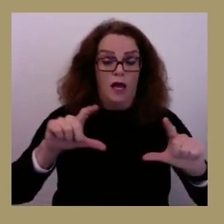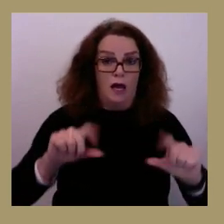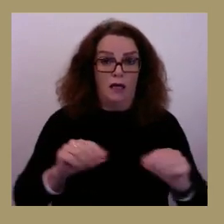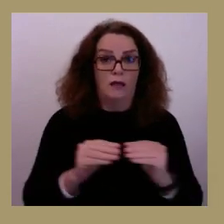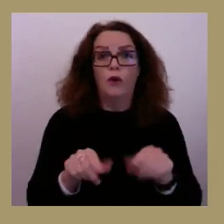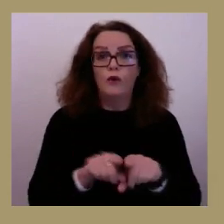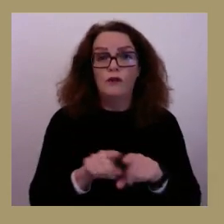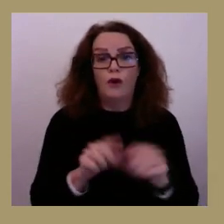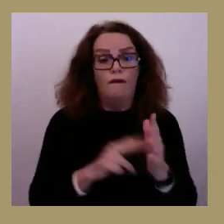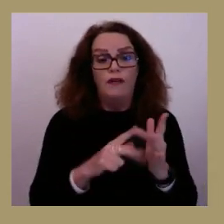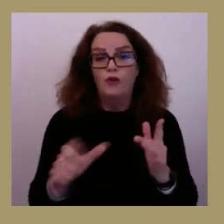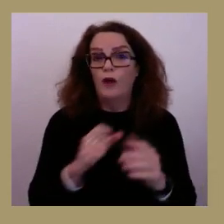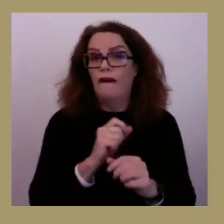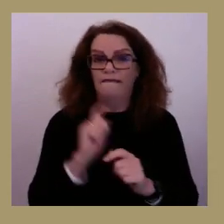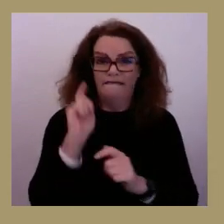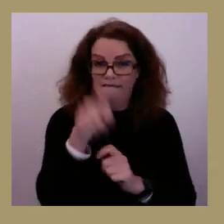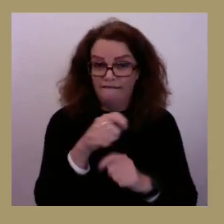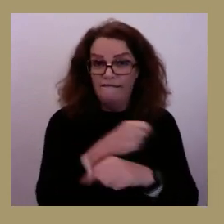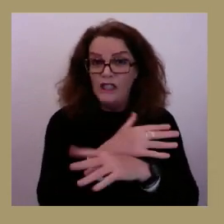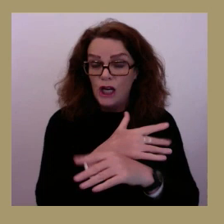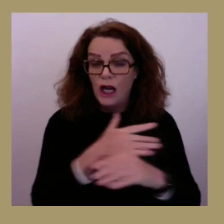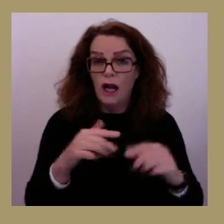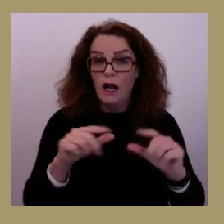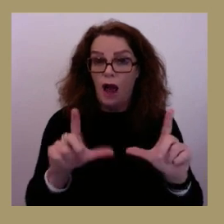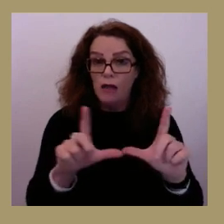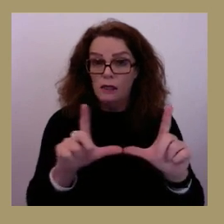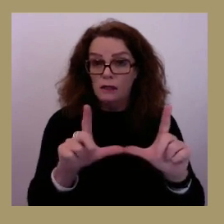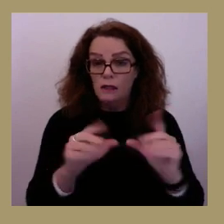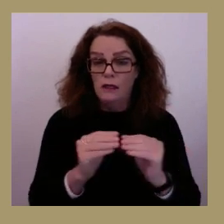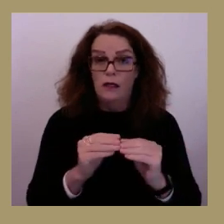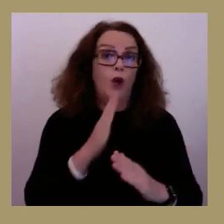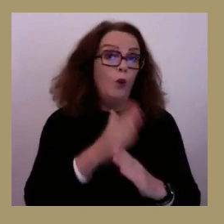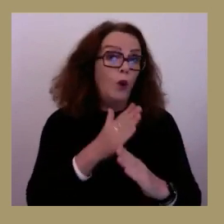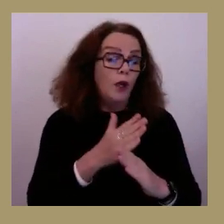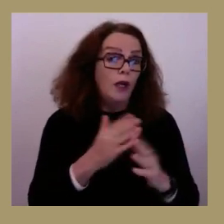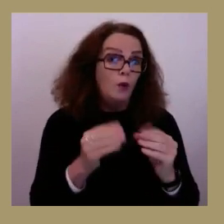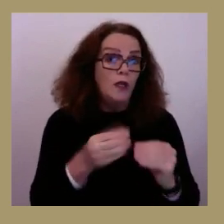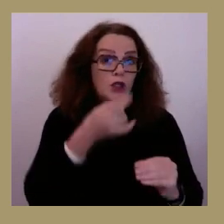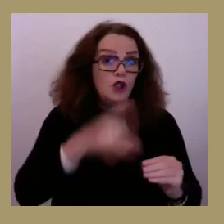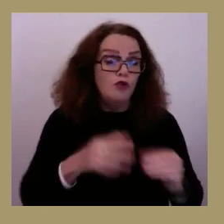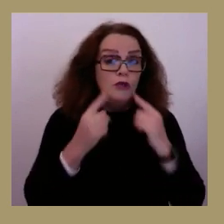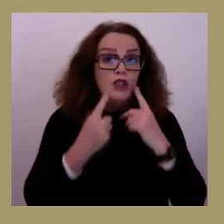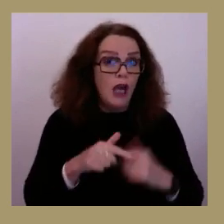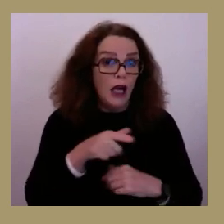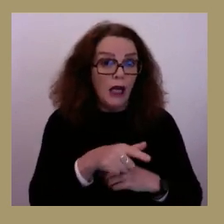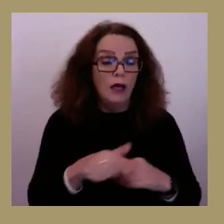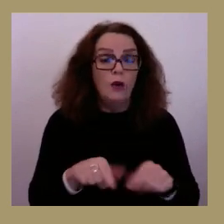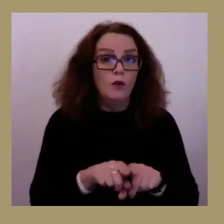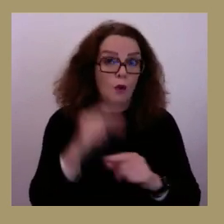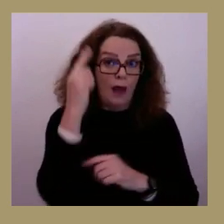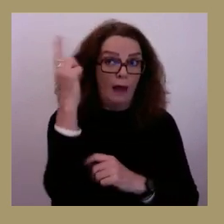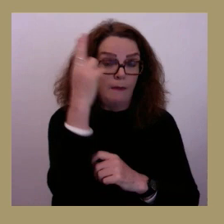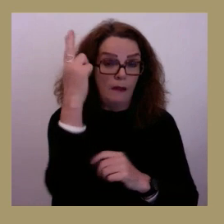Victorian Fishing Licence, the recently launched Working with Children check, and also